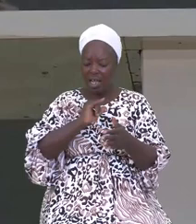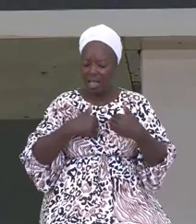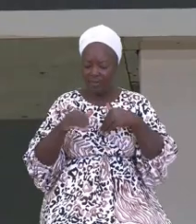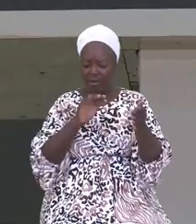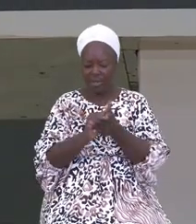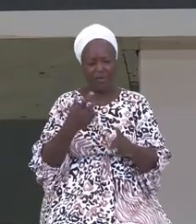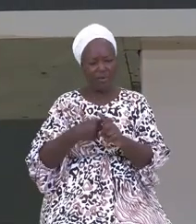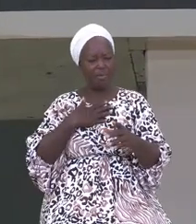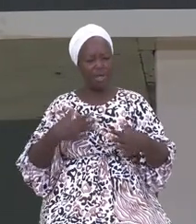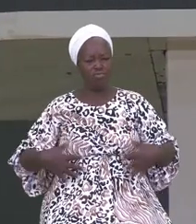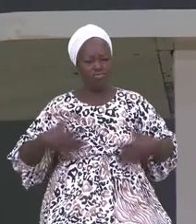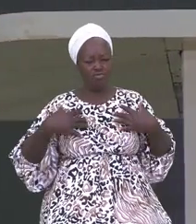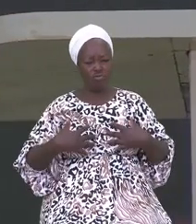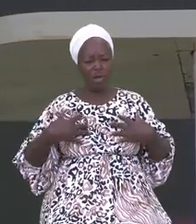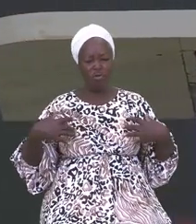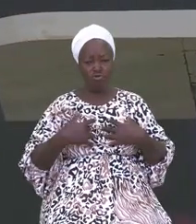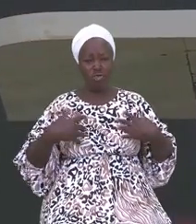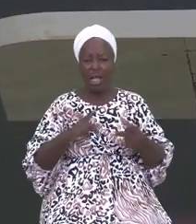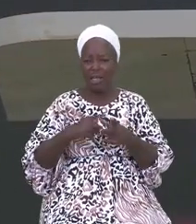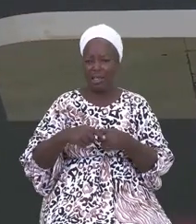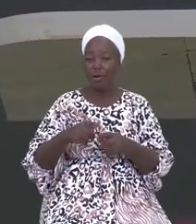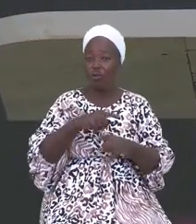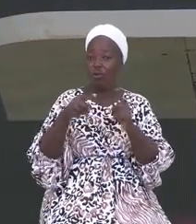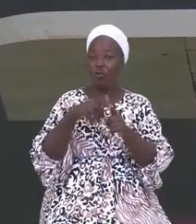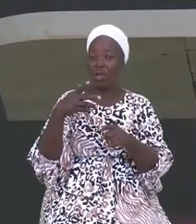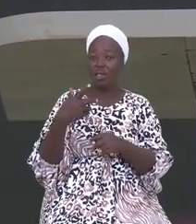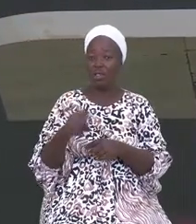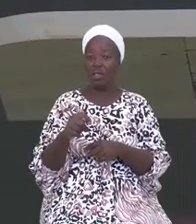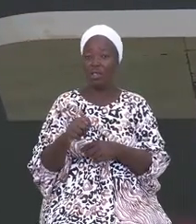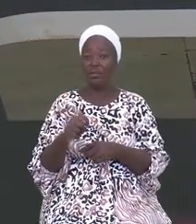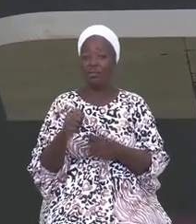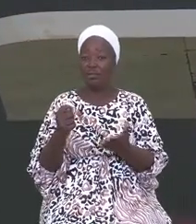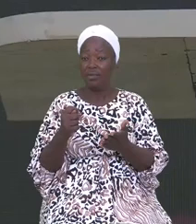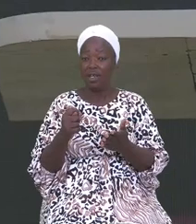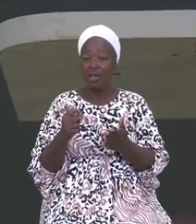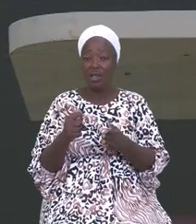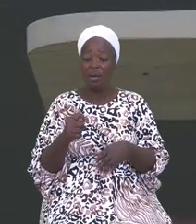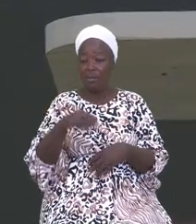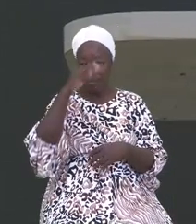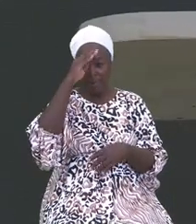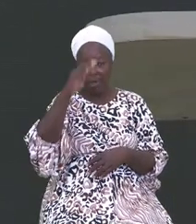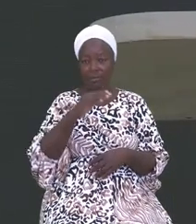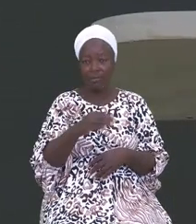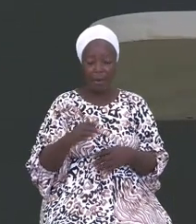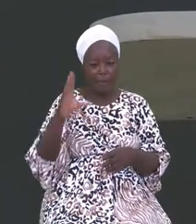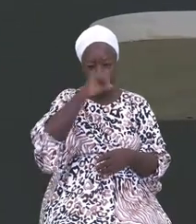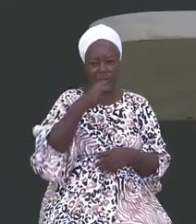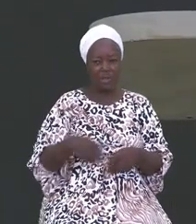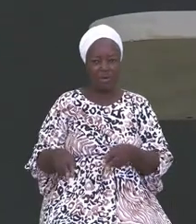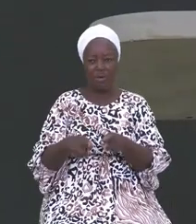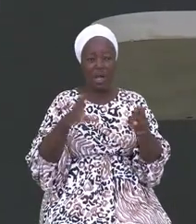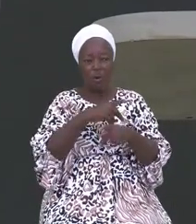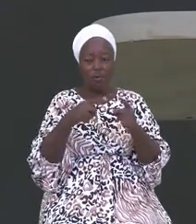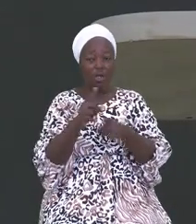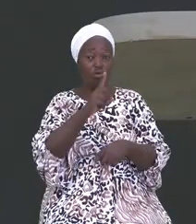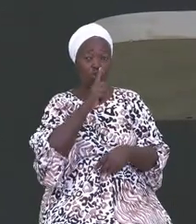my youth." And when the rubber meets the road, and when the reality came